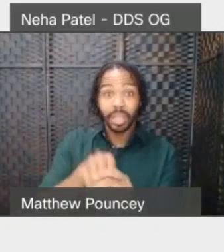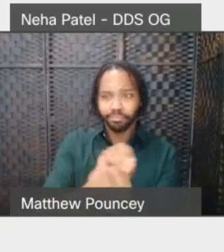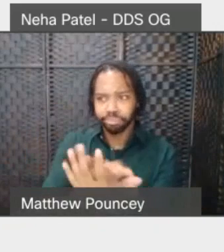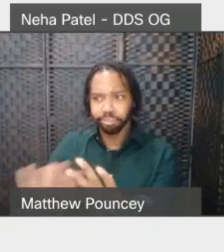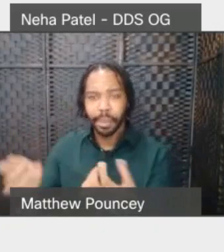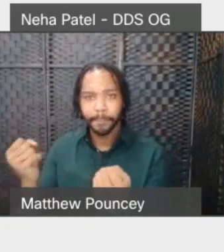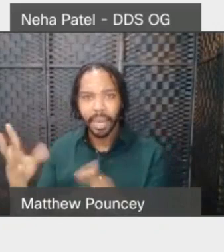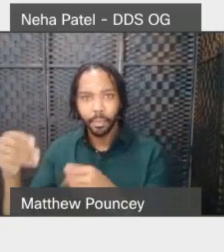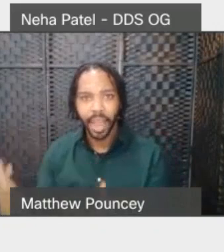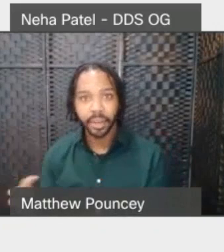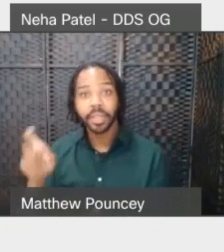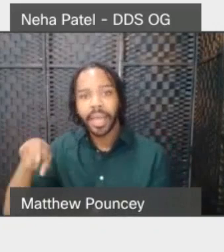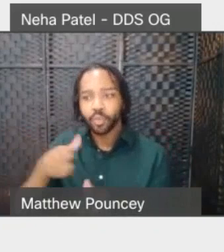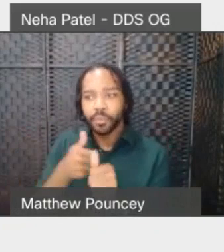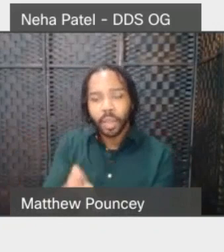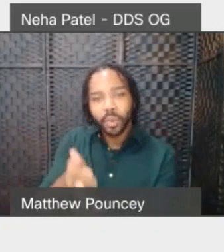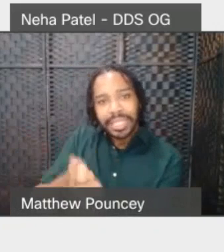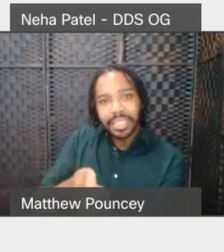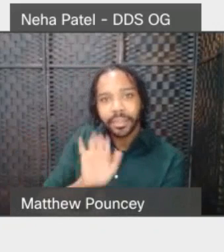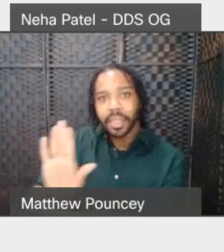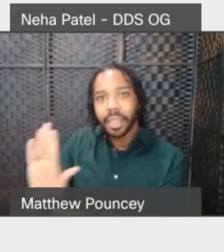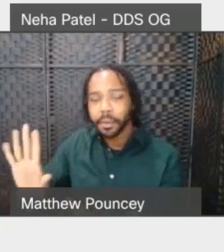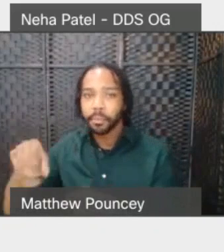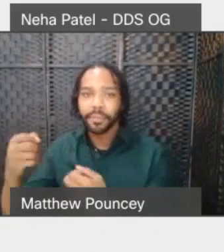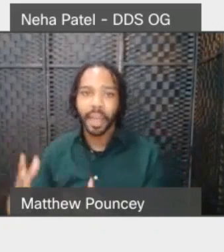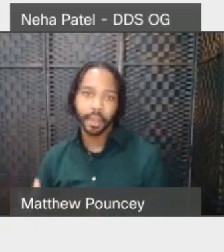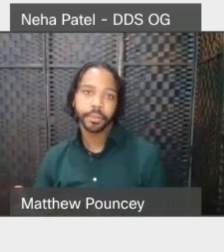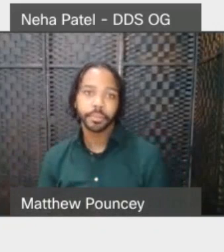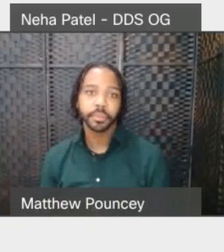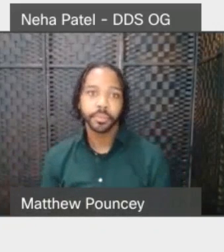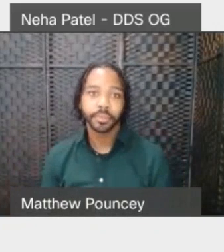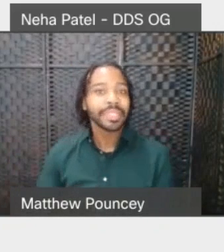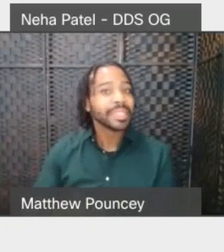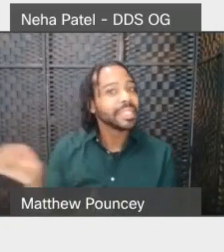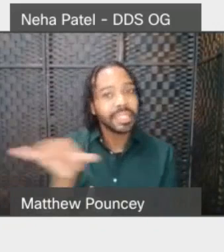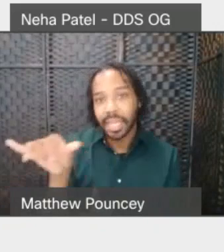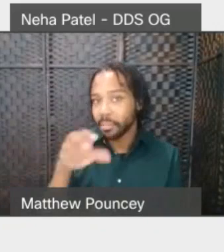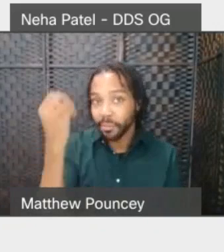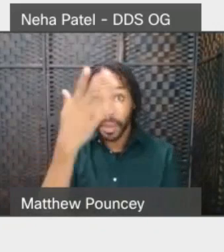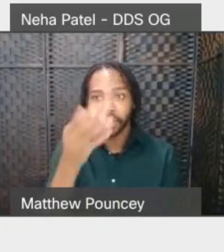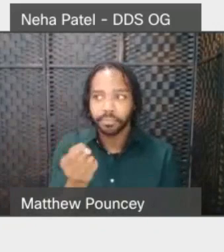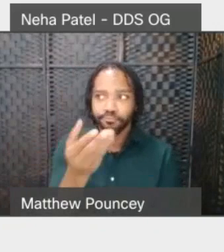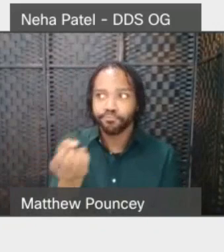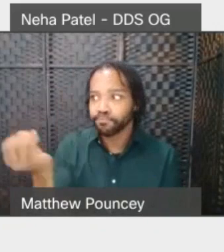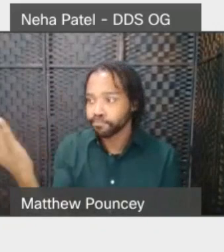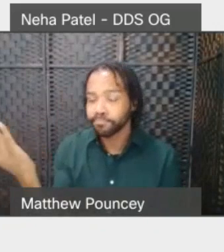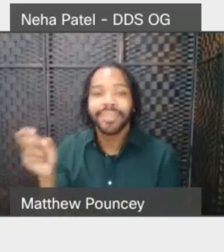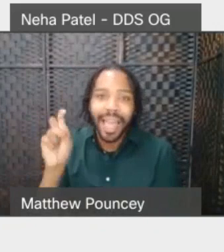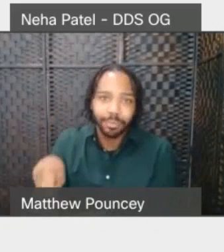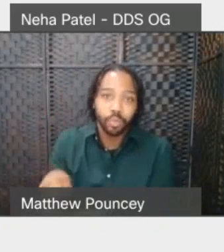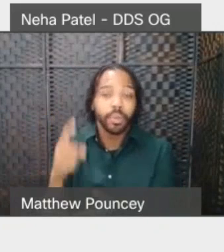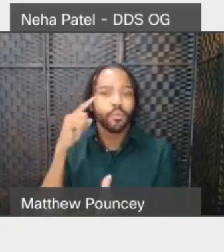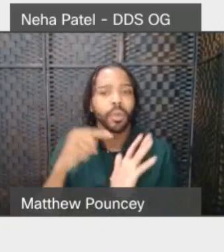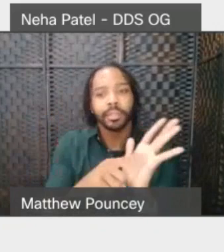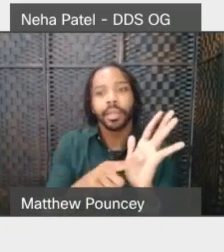the policy is to their provider, the same information. For example,